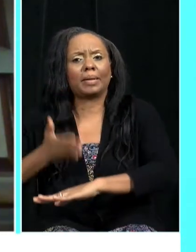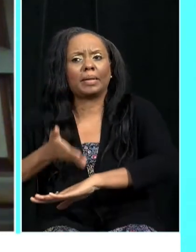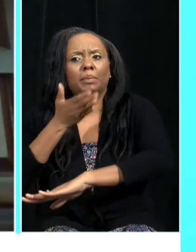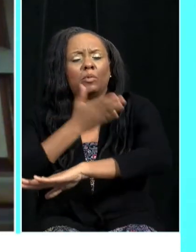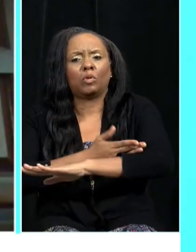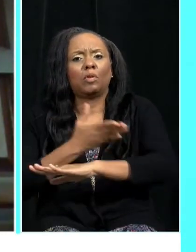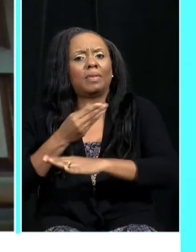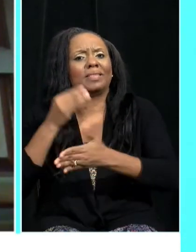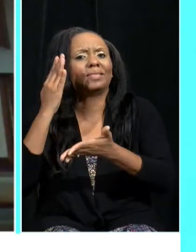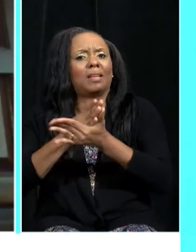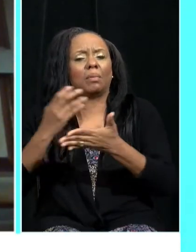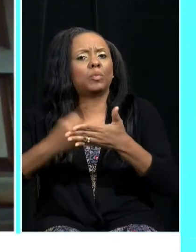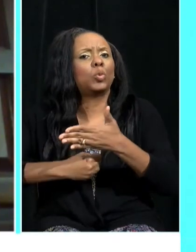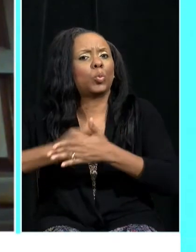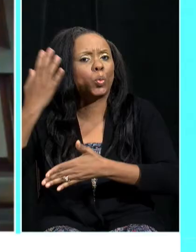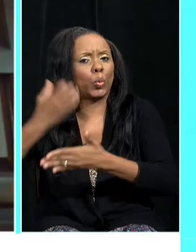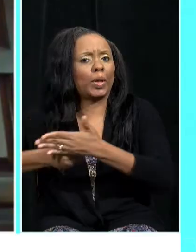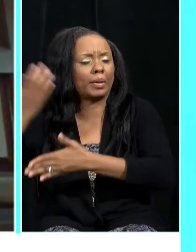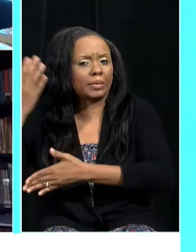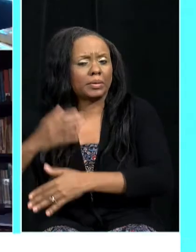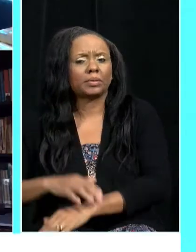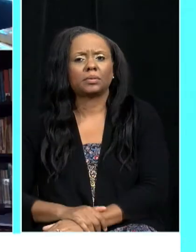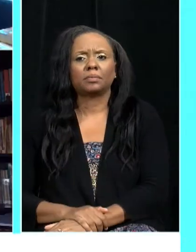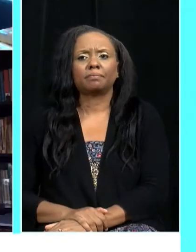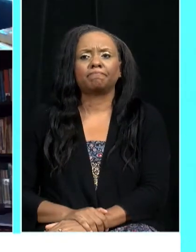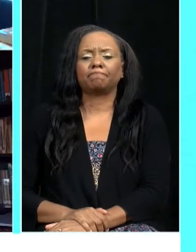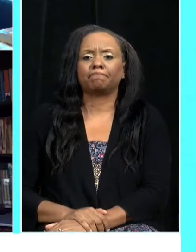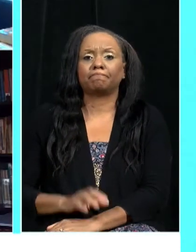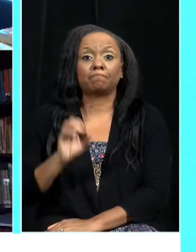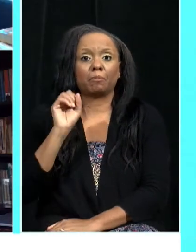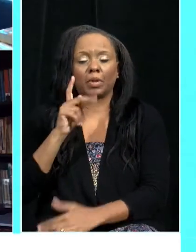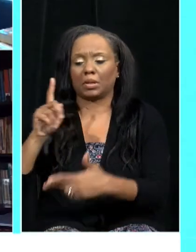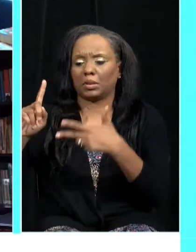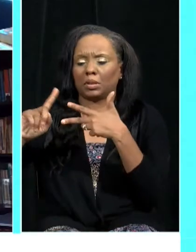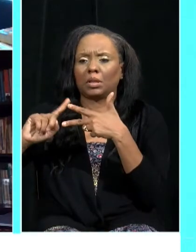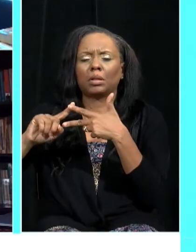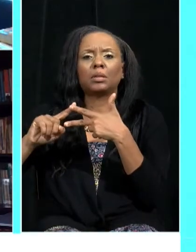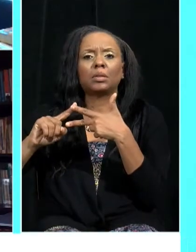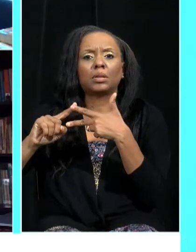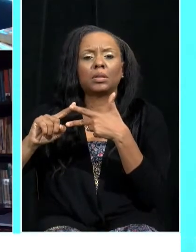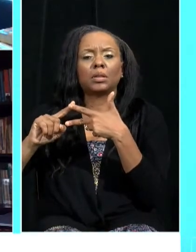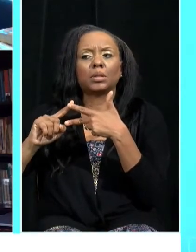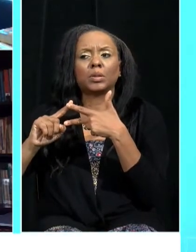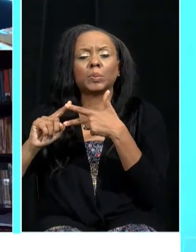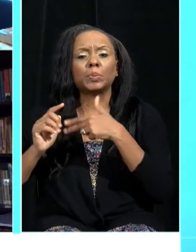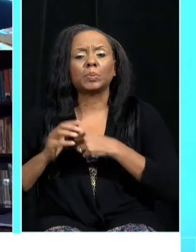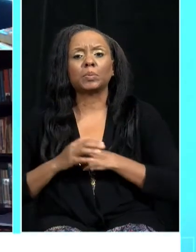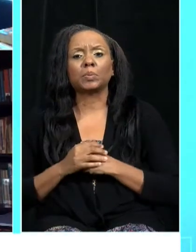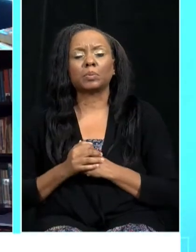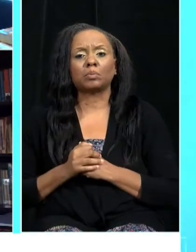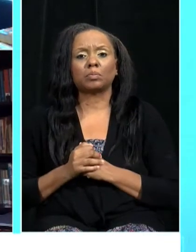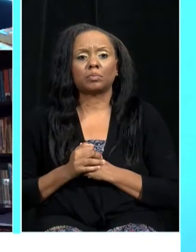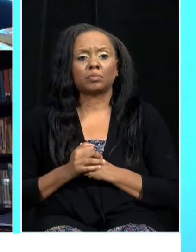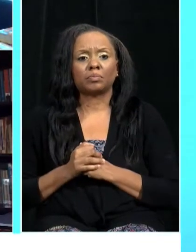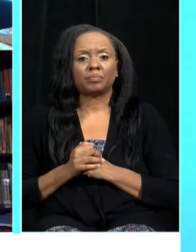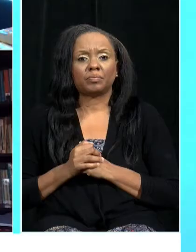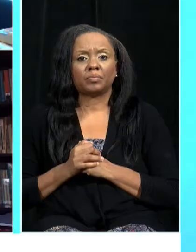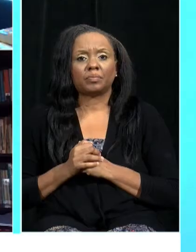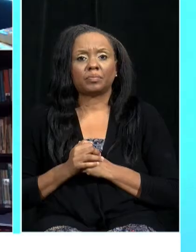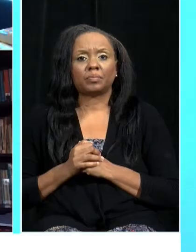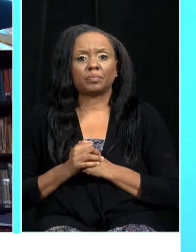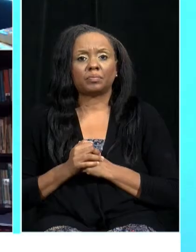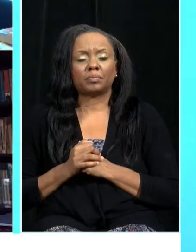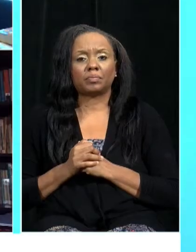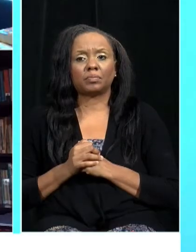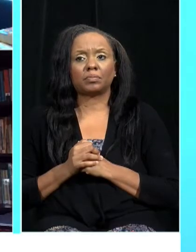I mentioned. Dr. Marshall, when you hear um, major financial lending institutions talking